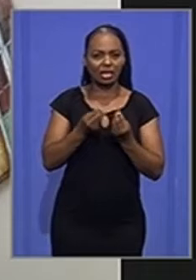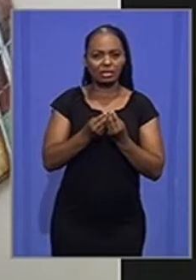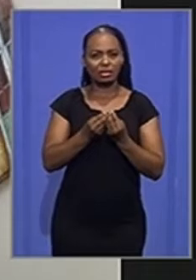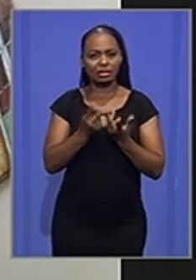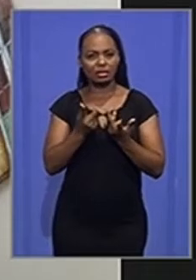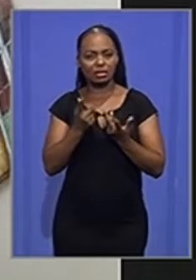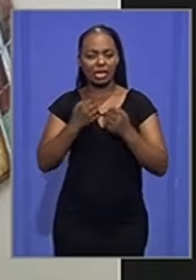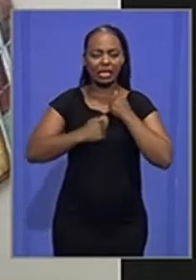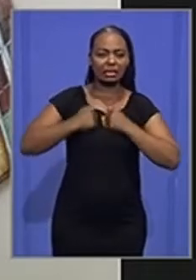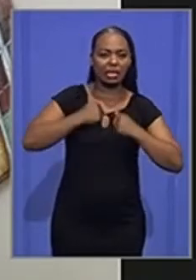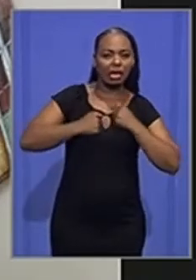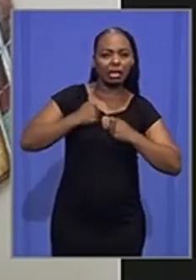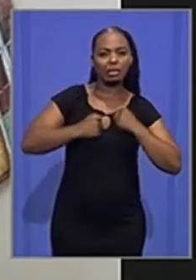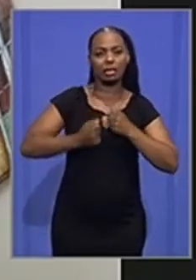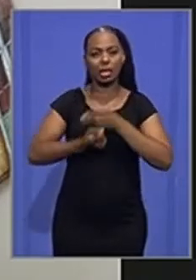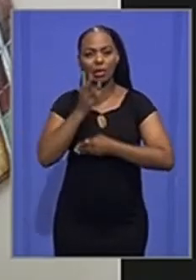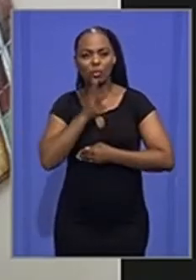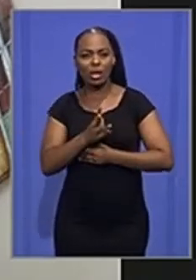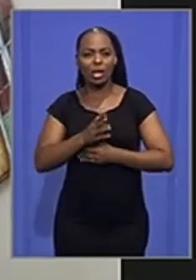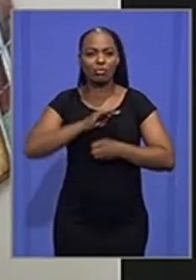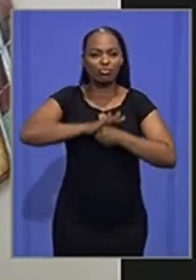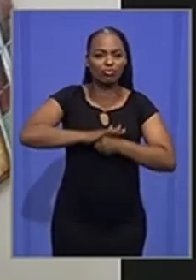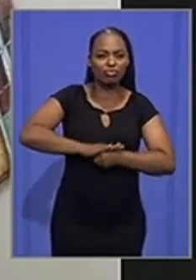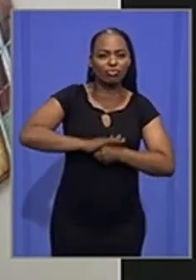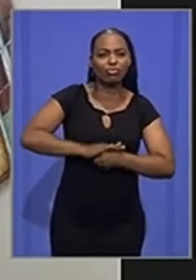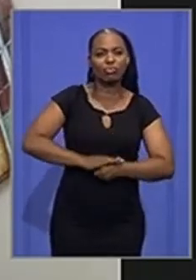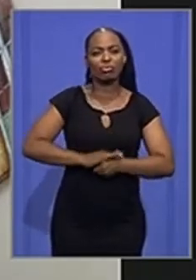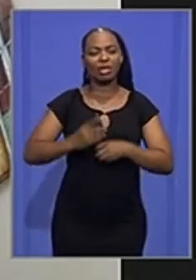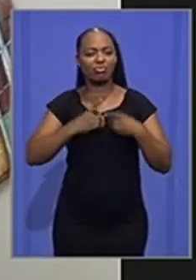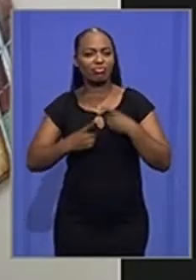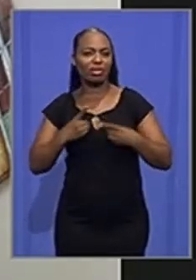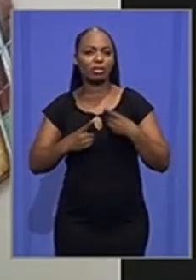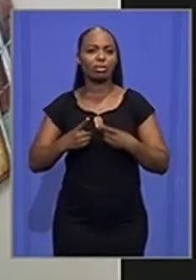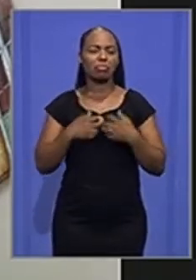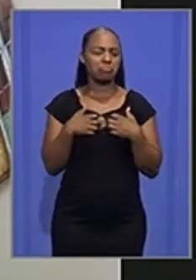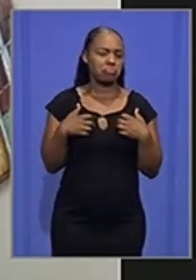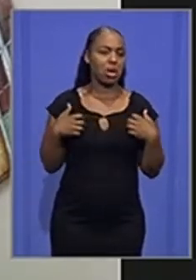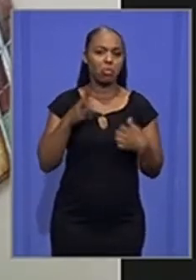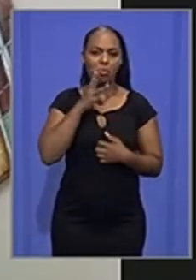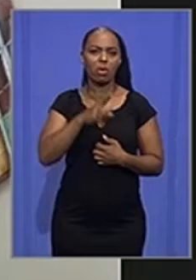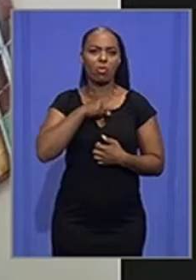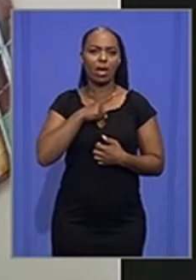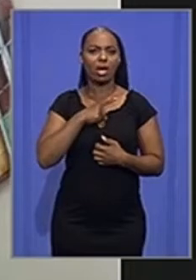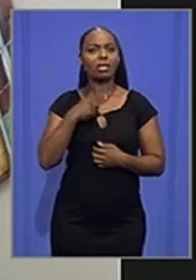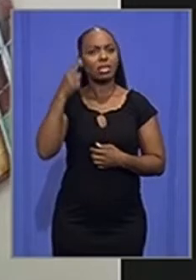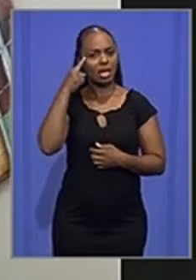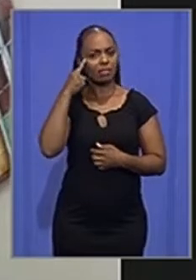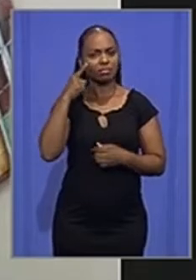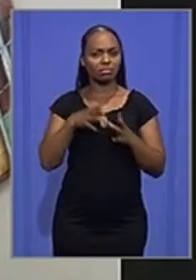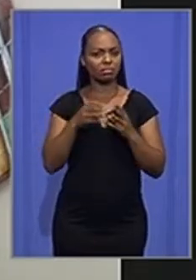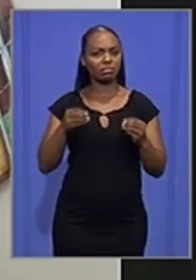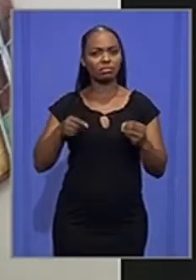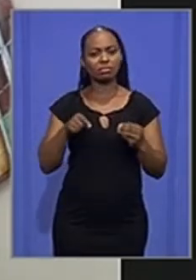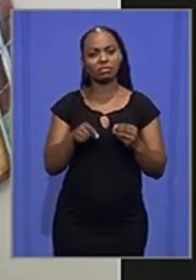generalized anxiety, major depression, acute stress, all because they were under the impression that this was